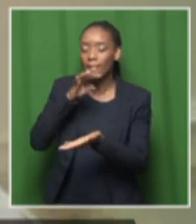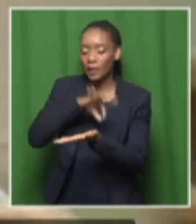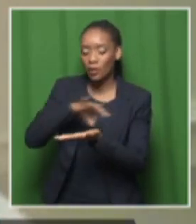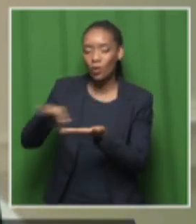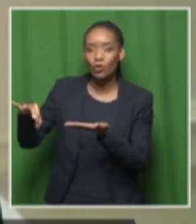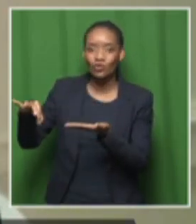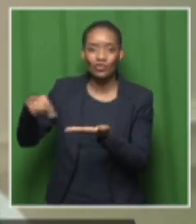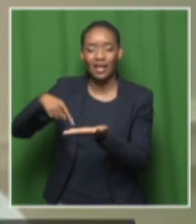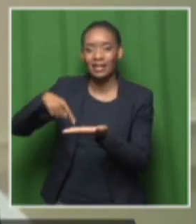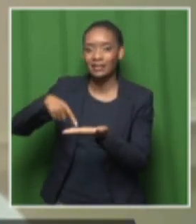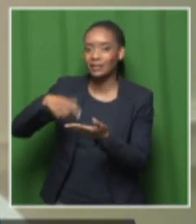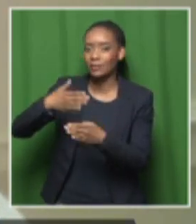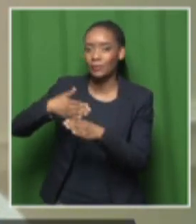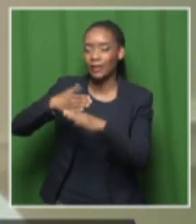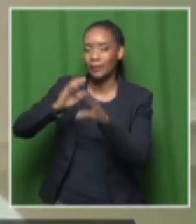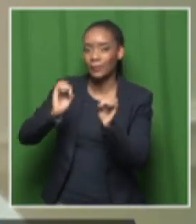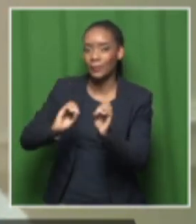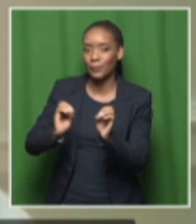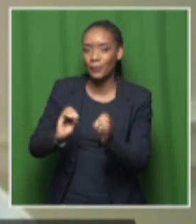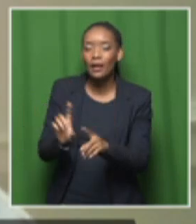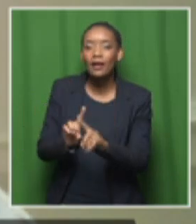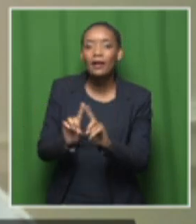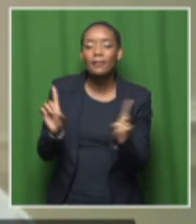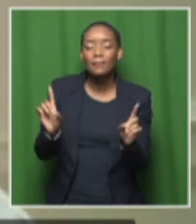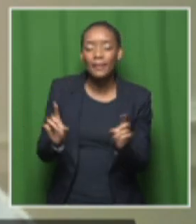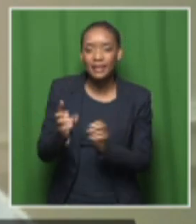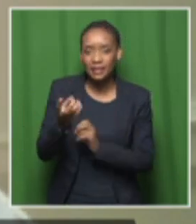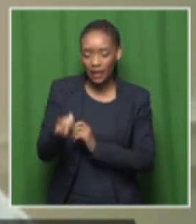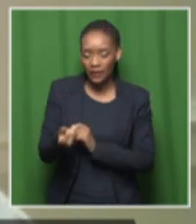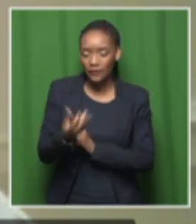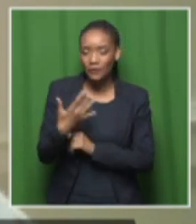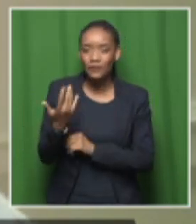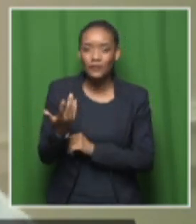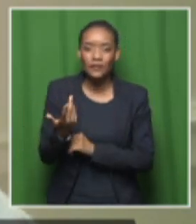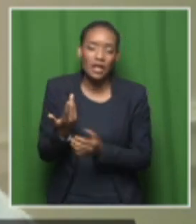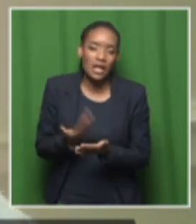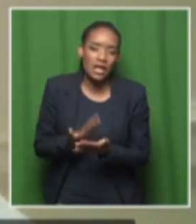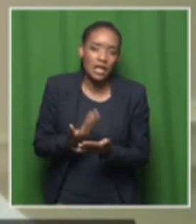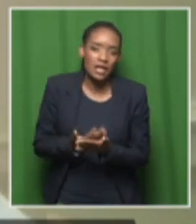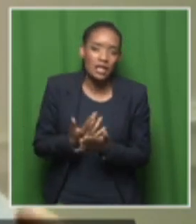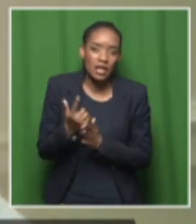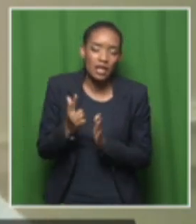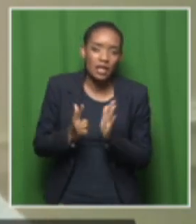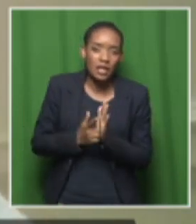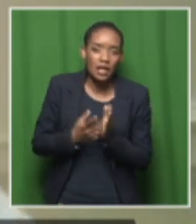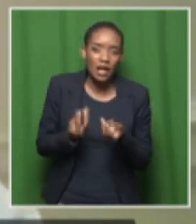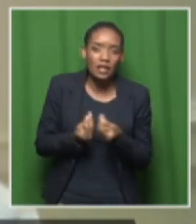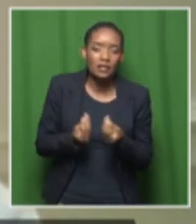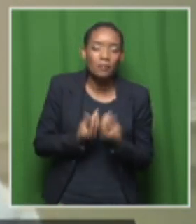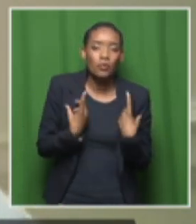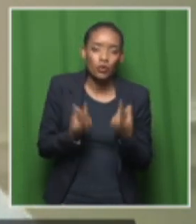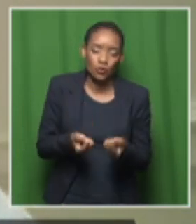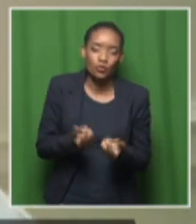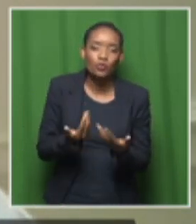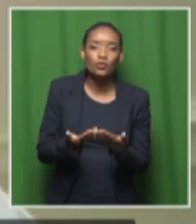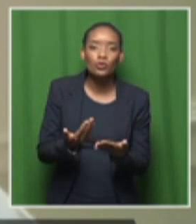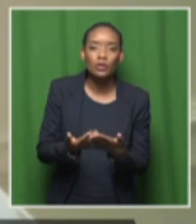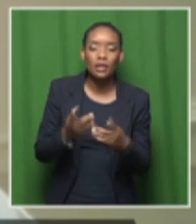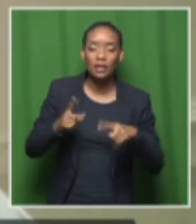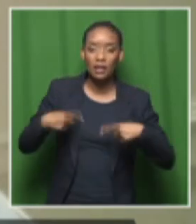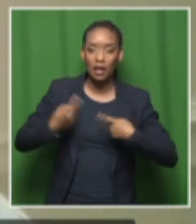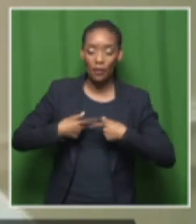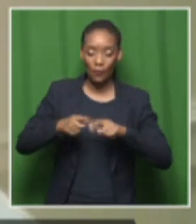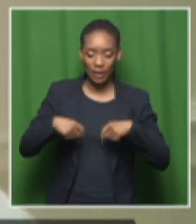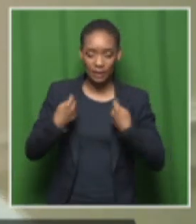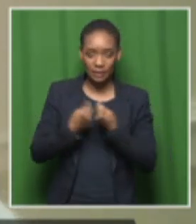relationship. But there are instances where there could be a legal basis to take action, and our legal team will